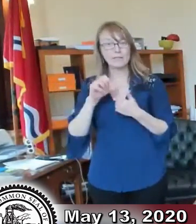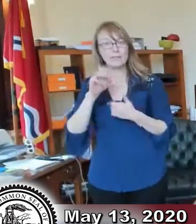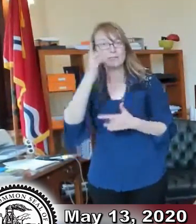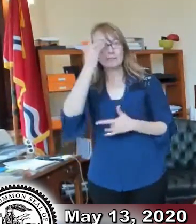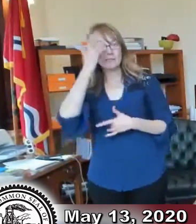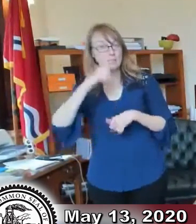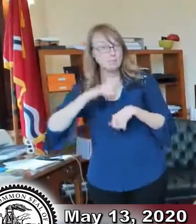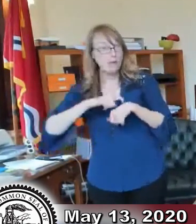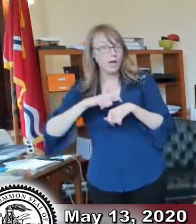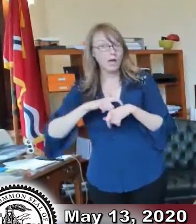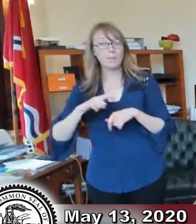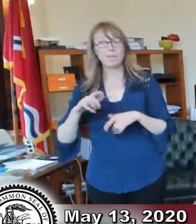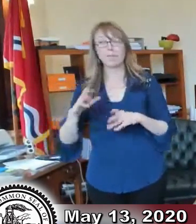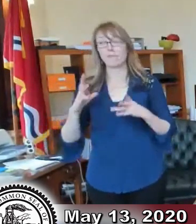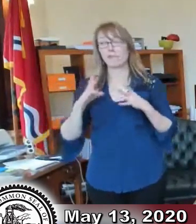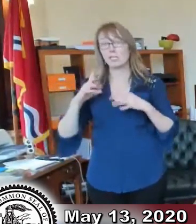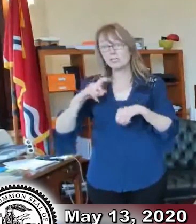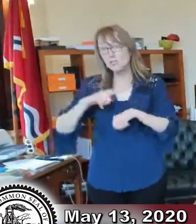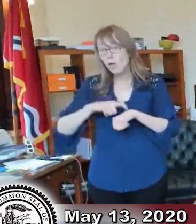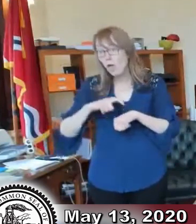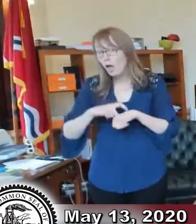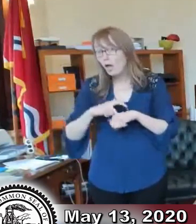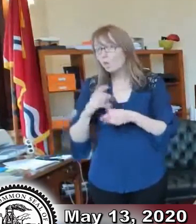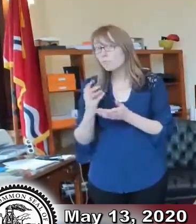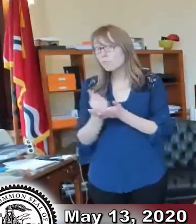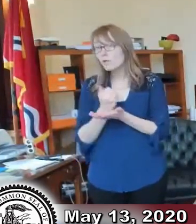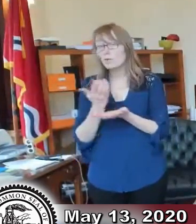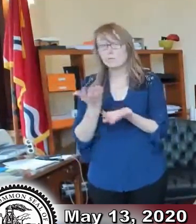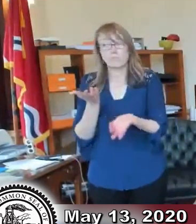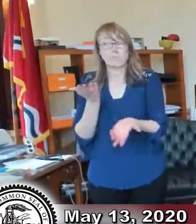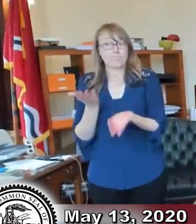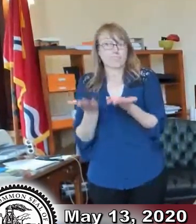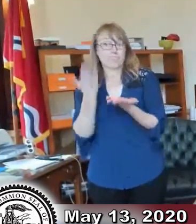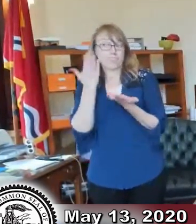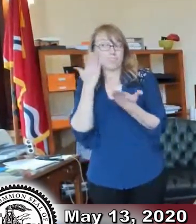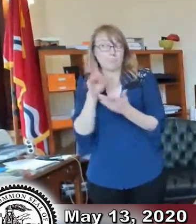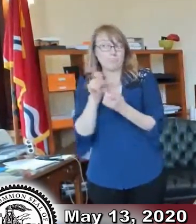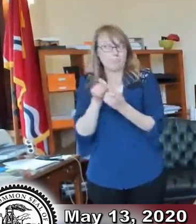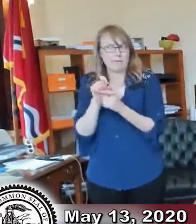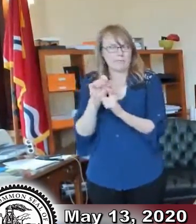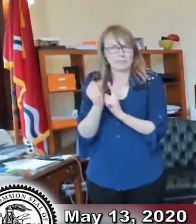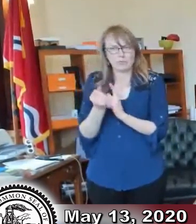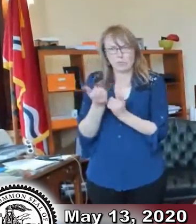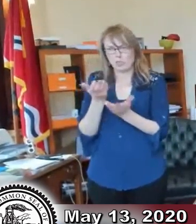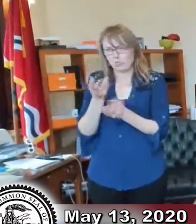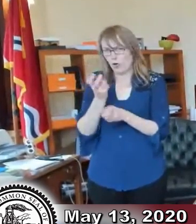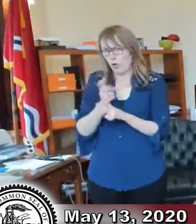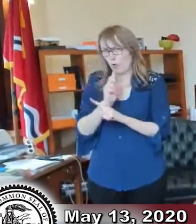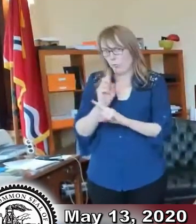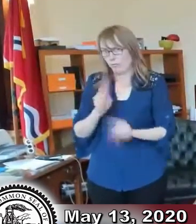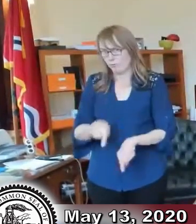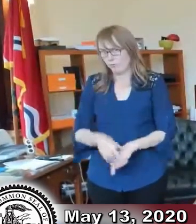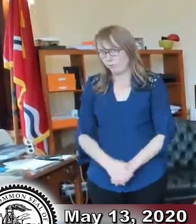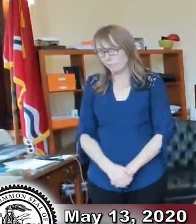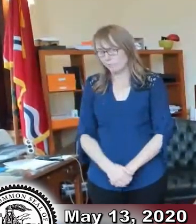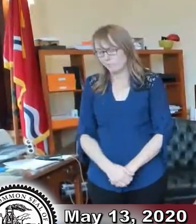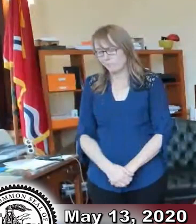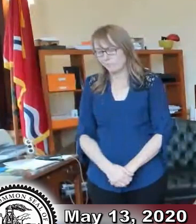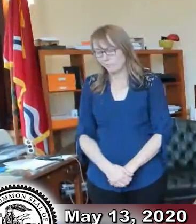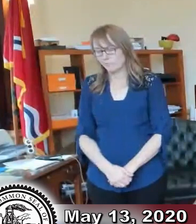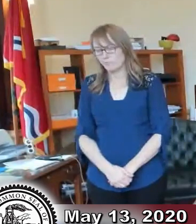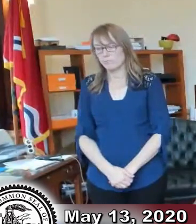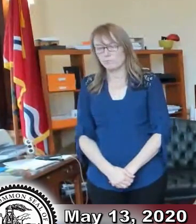I don't know what the exact situation is. Final question we have time for is, how is the city planning